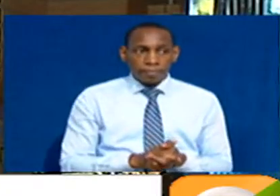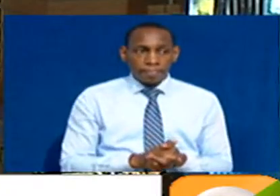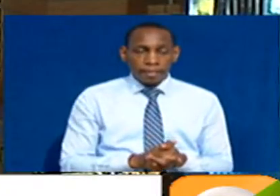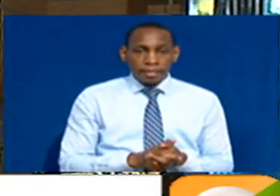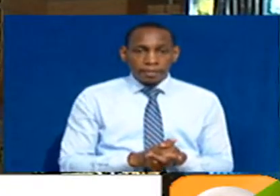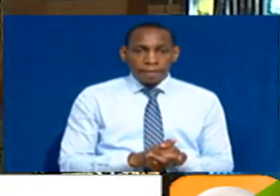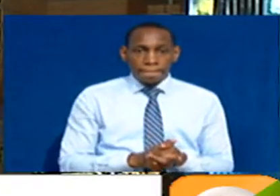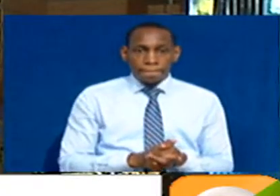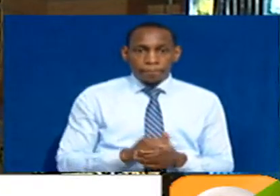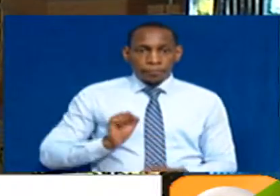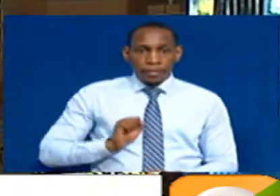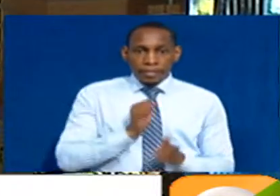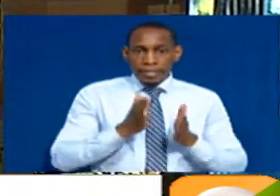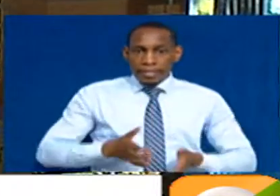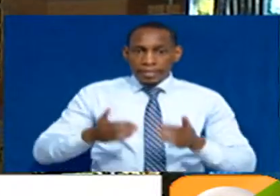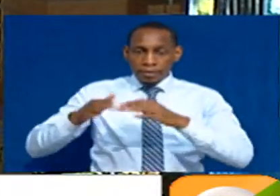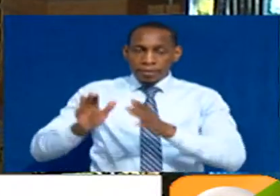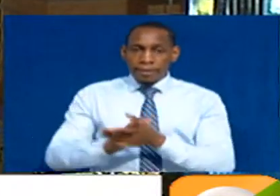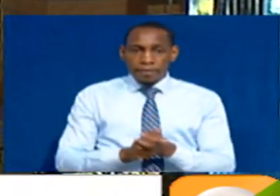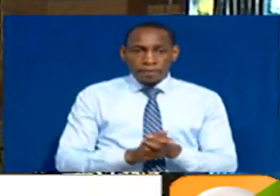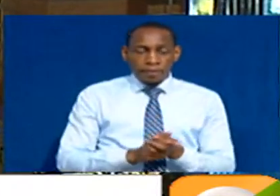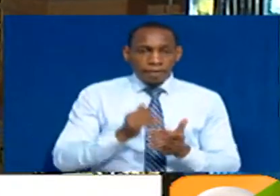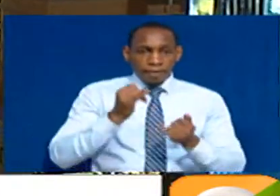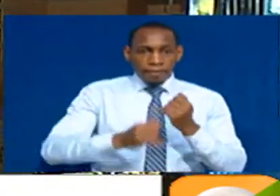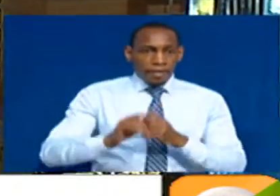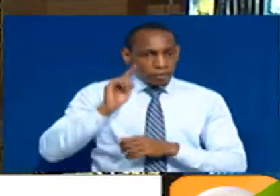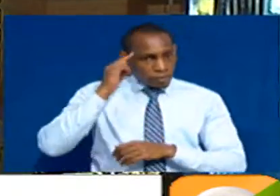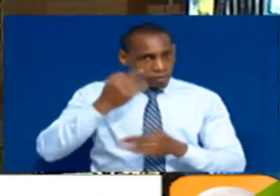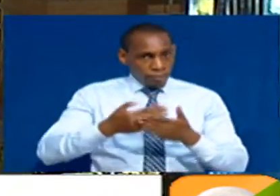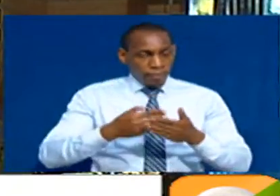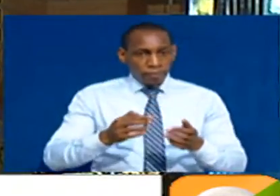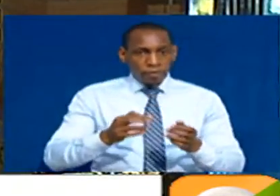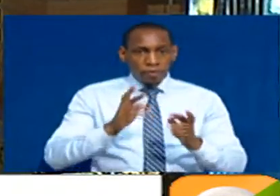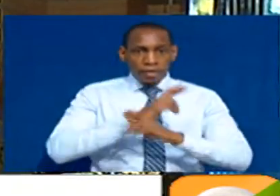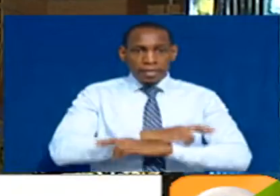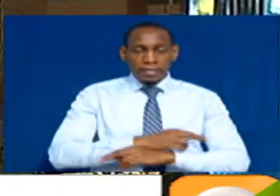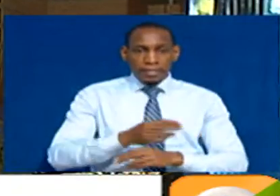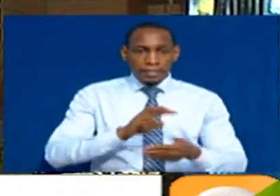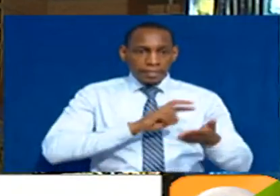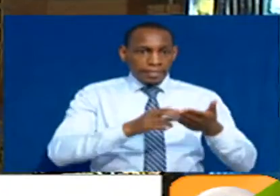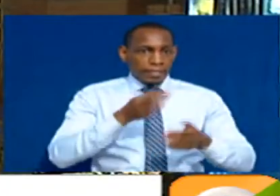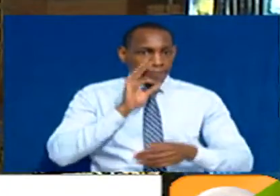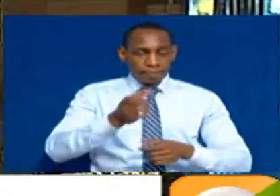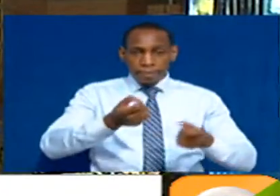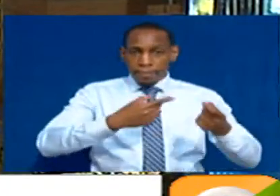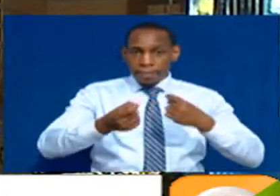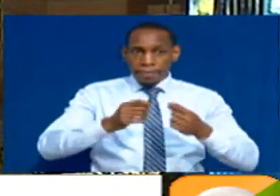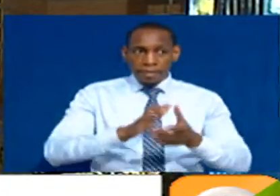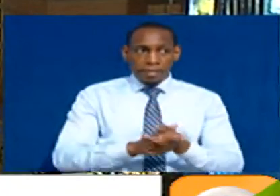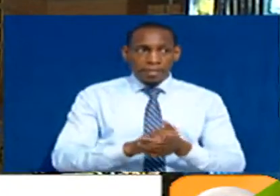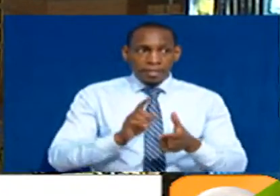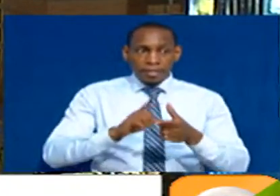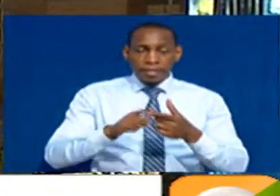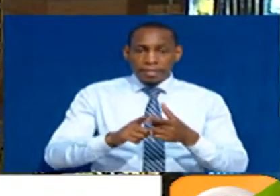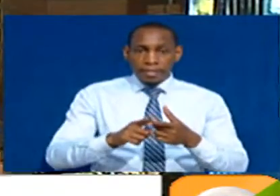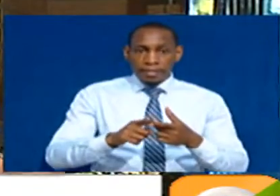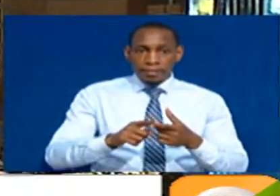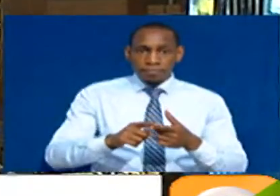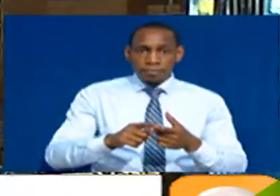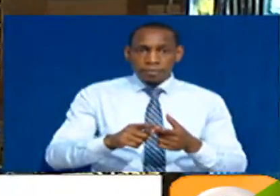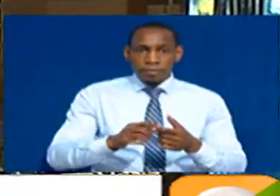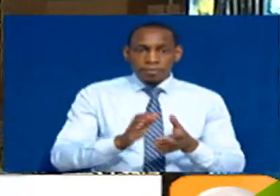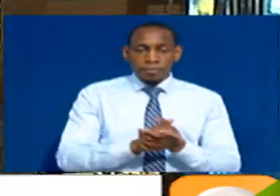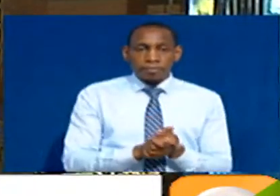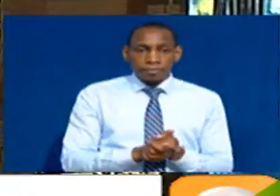to release Ledama shortly, so let me allow him to get one thought before we take a break. I'll read a lot of your feedback. I'm seeing your SMSs, and then we'll get a few more thoughts